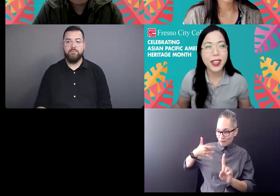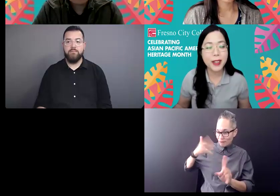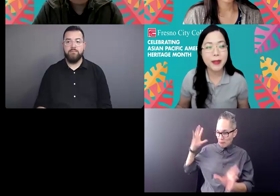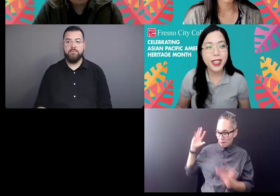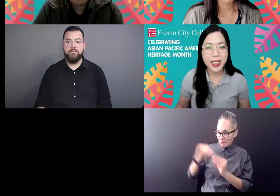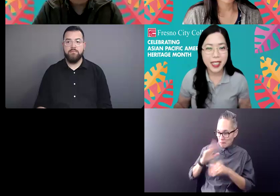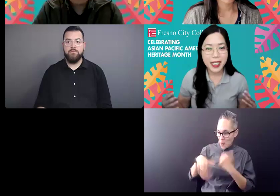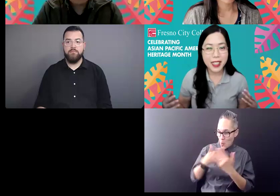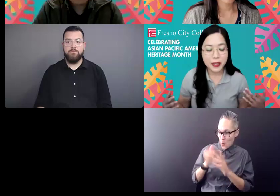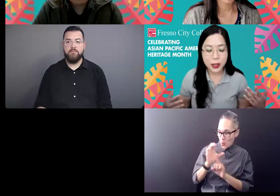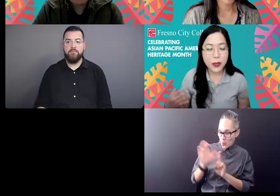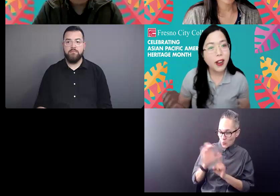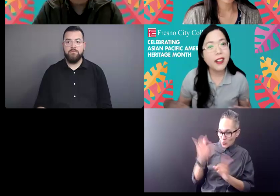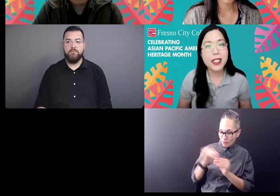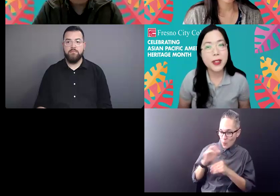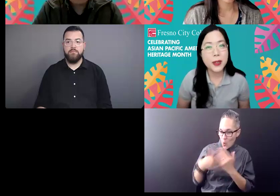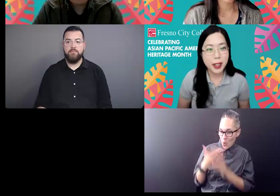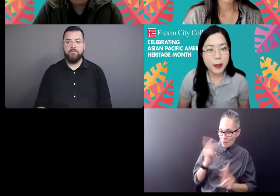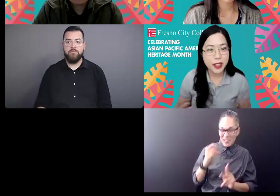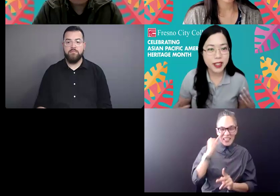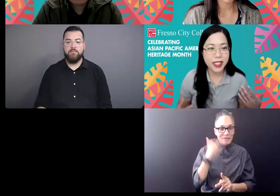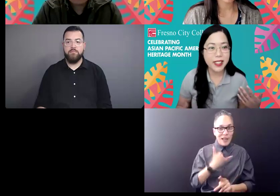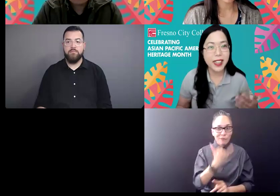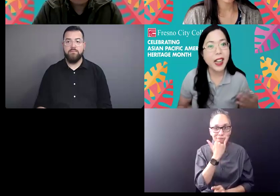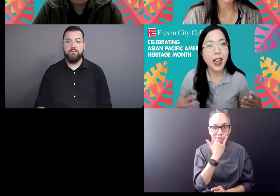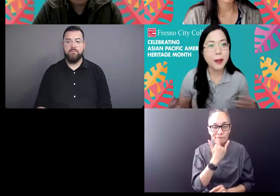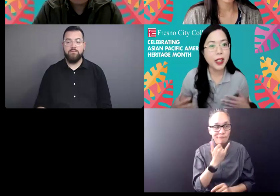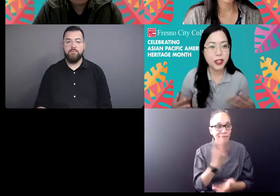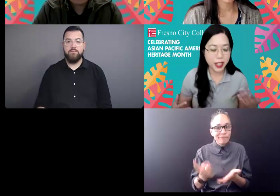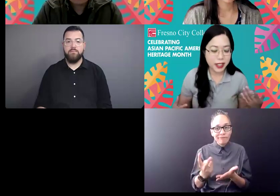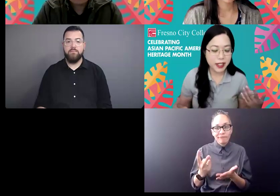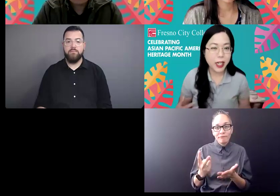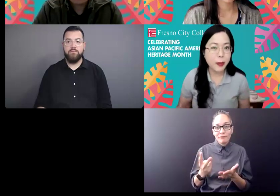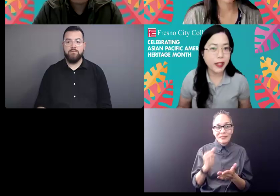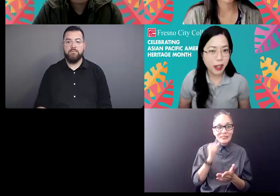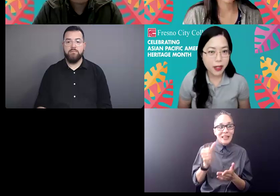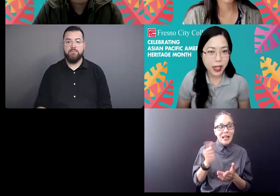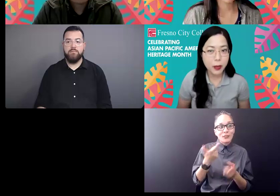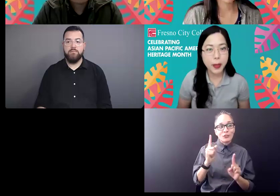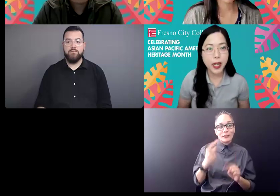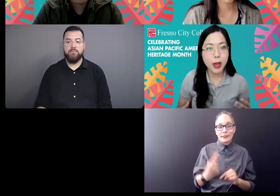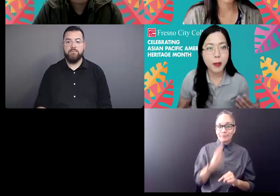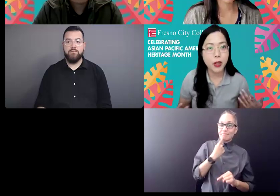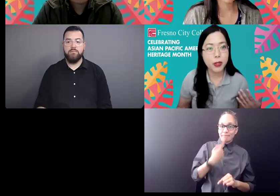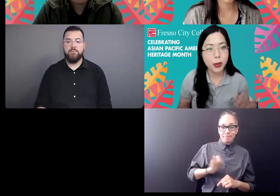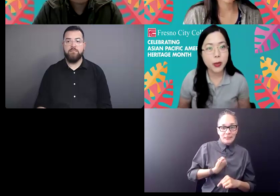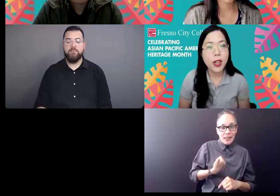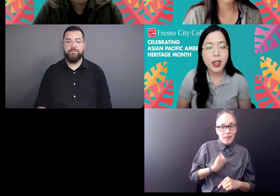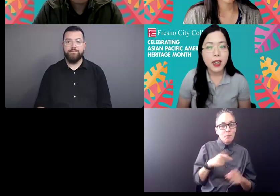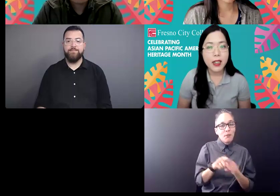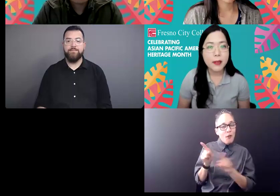know, if you fall, if you stumble, it's like I'm not just letting myself down, but I'm